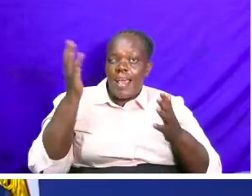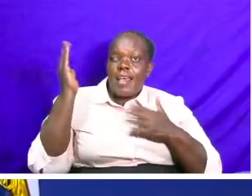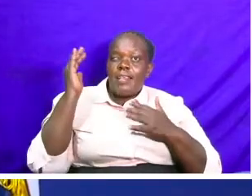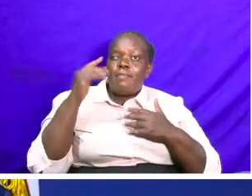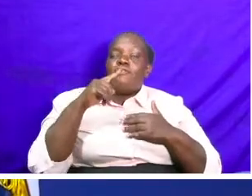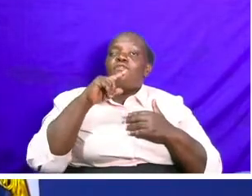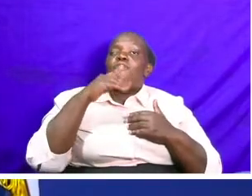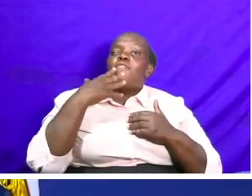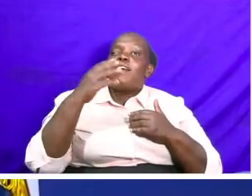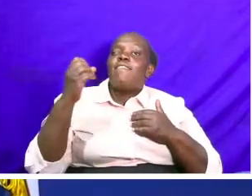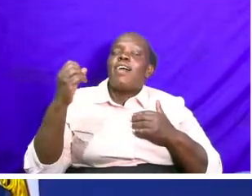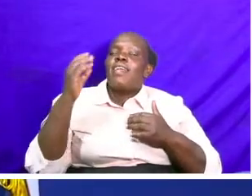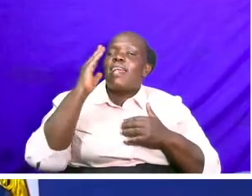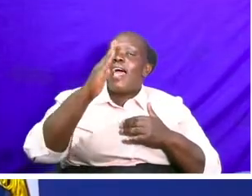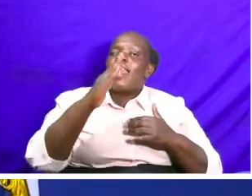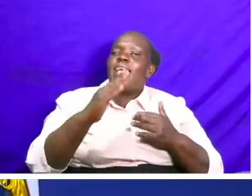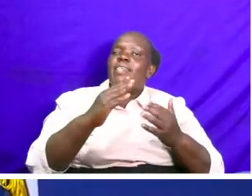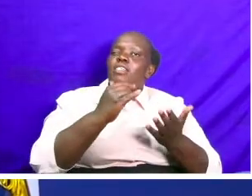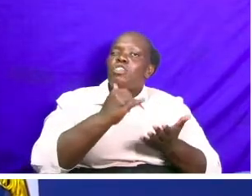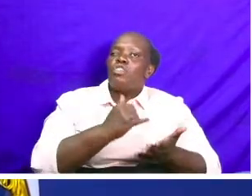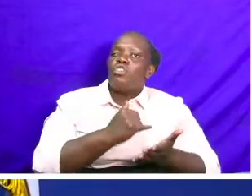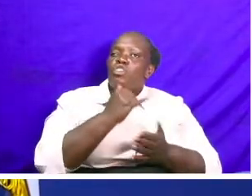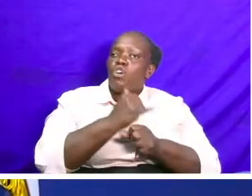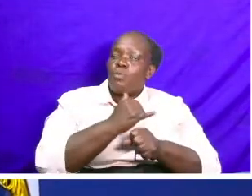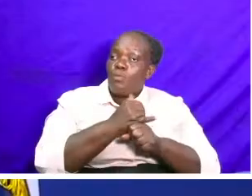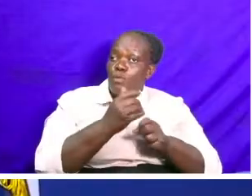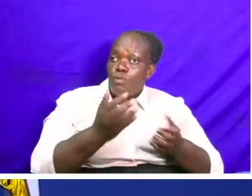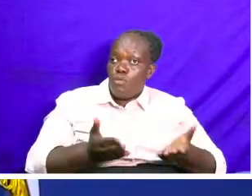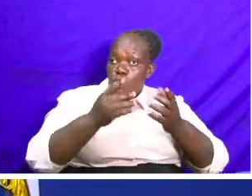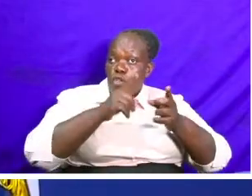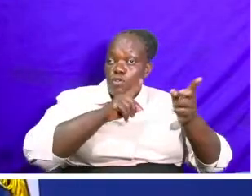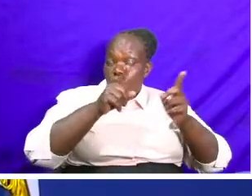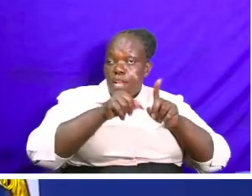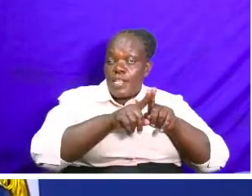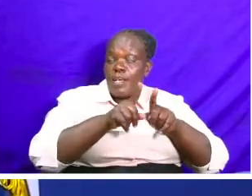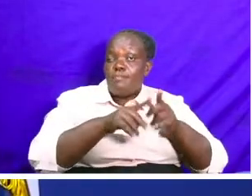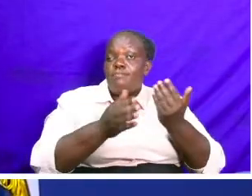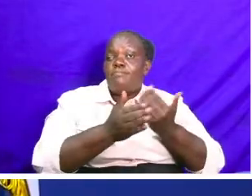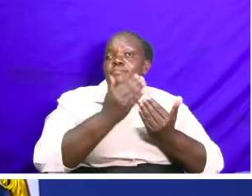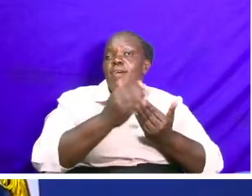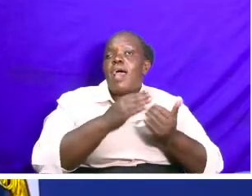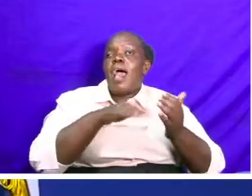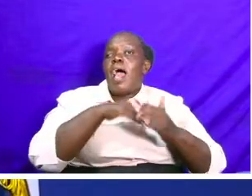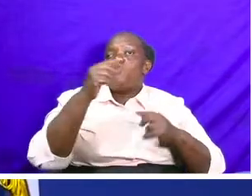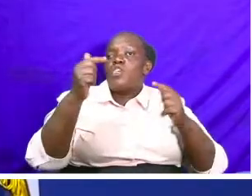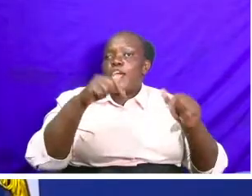over 500 direct jobs, boost tourism, and enhance overall conservation outcomes.